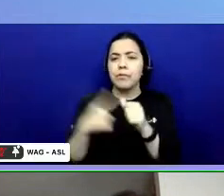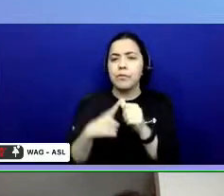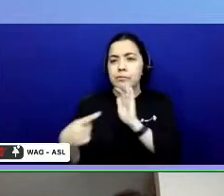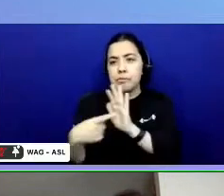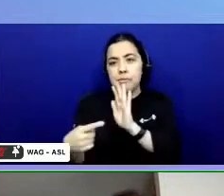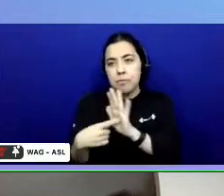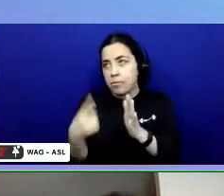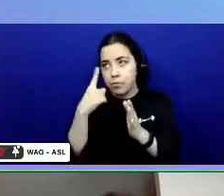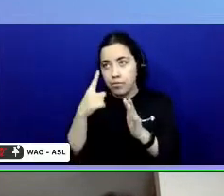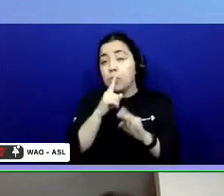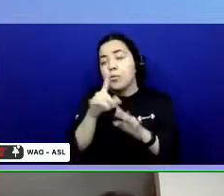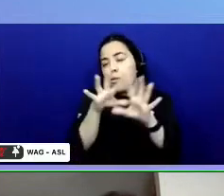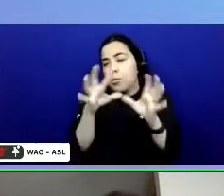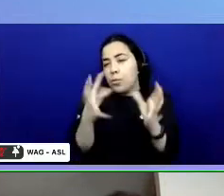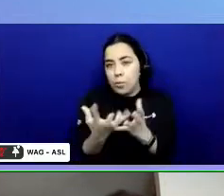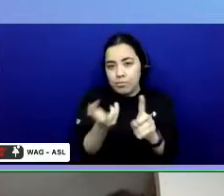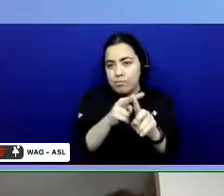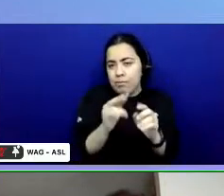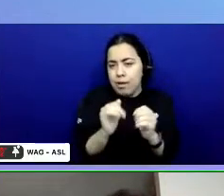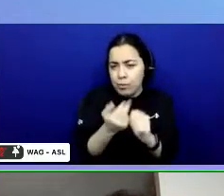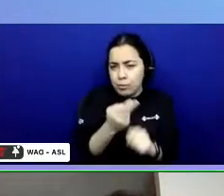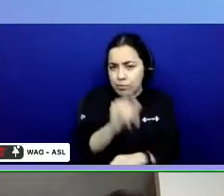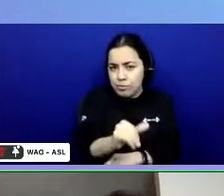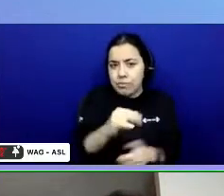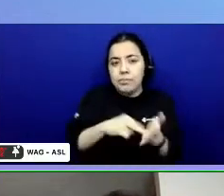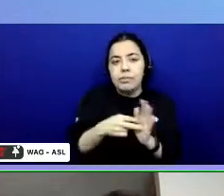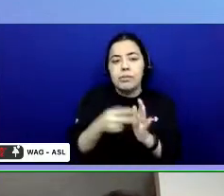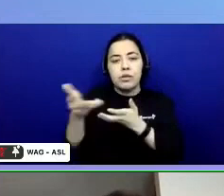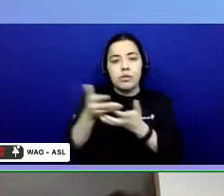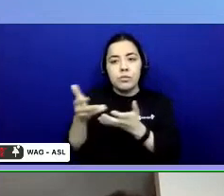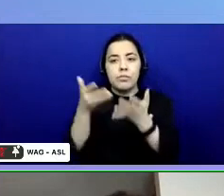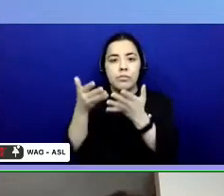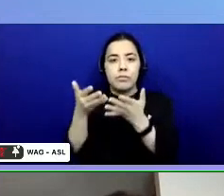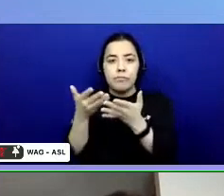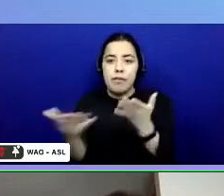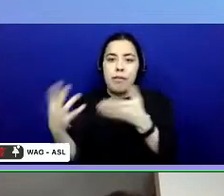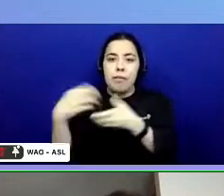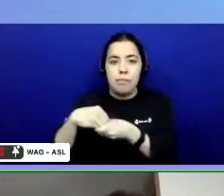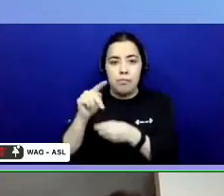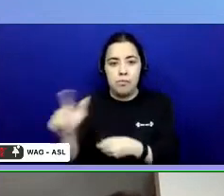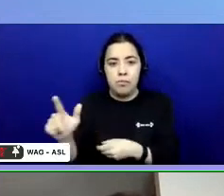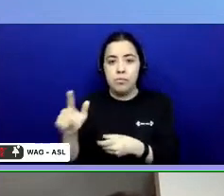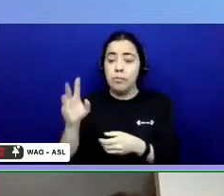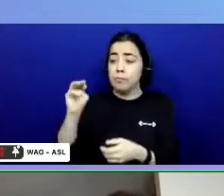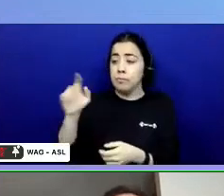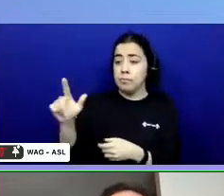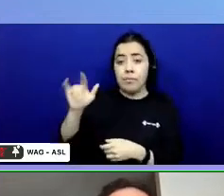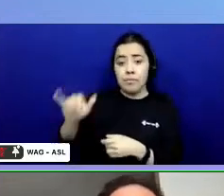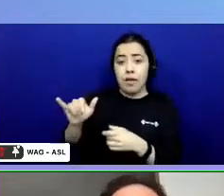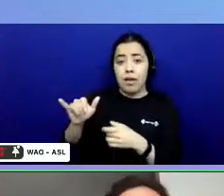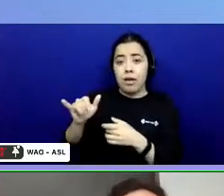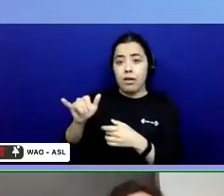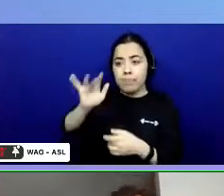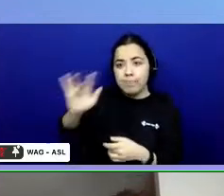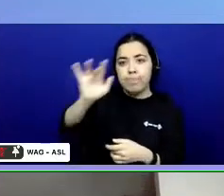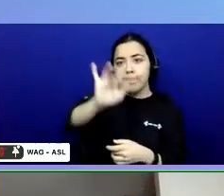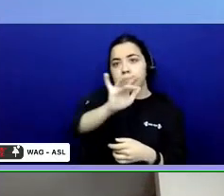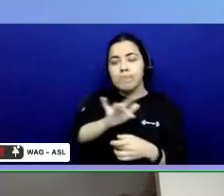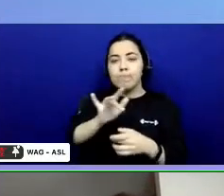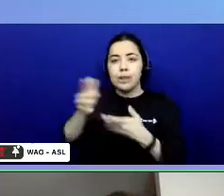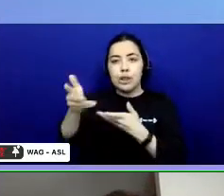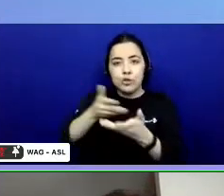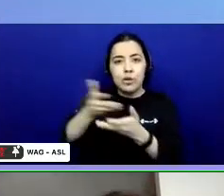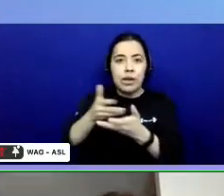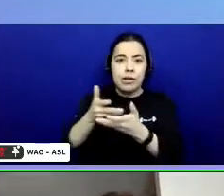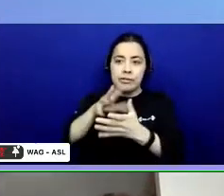in the real world is in our interactive elements tool. Our machine learning based interactive elements tests